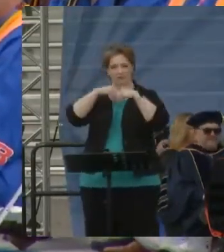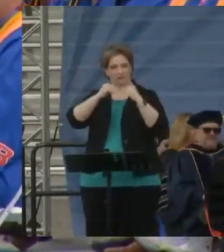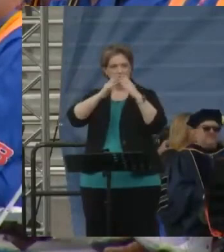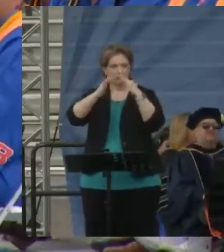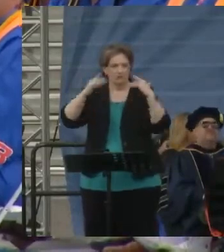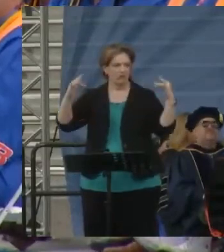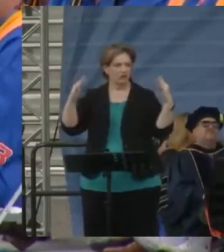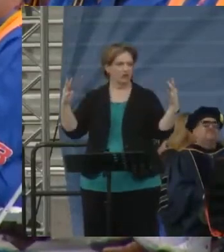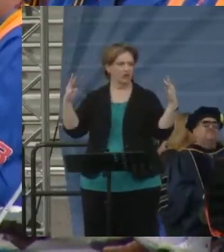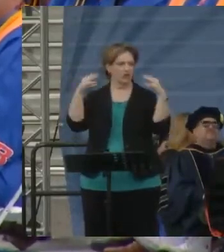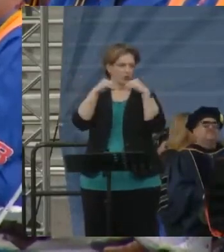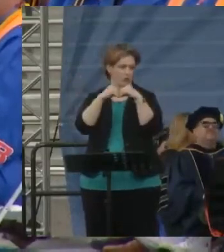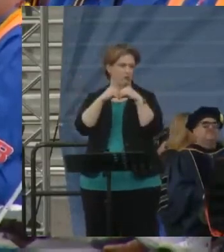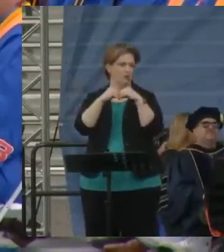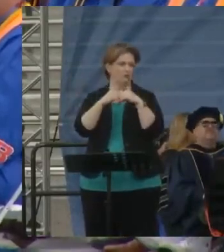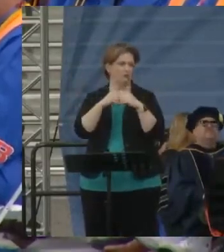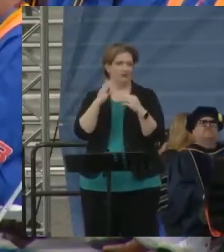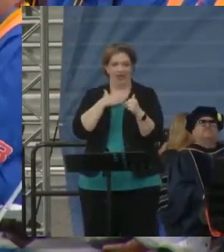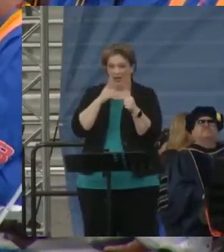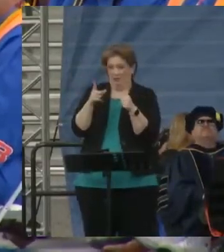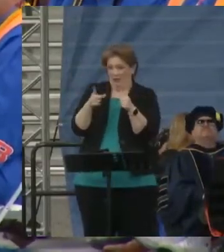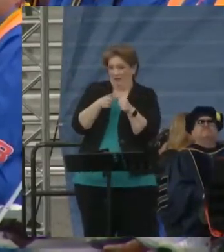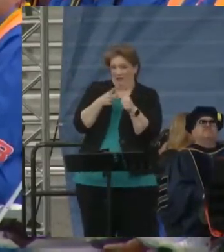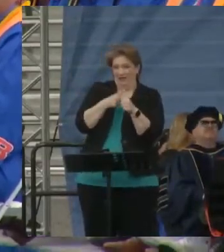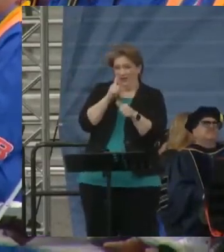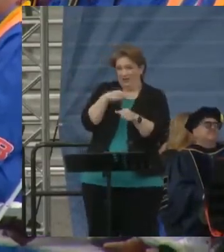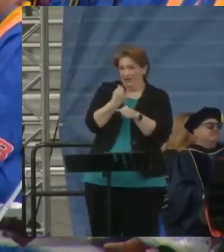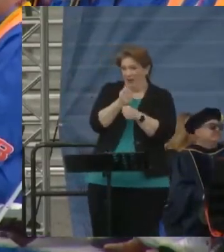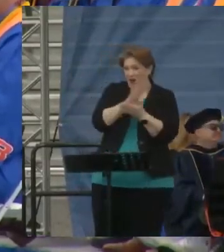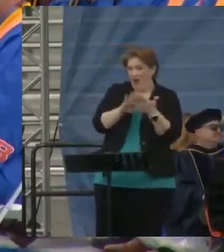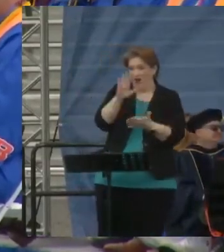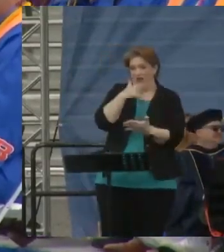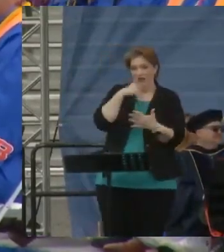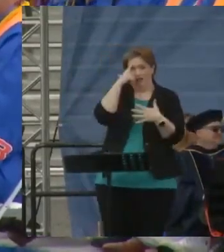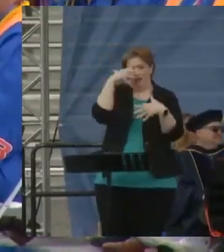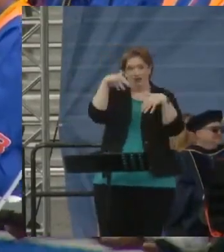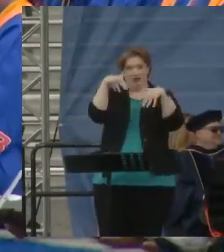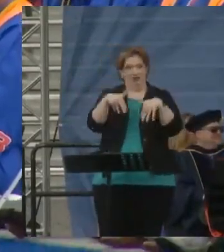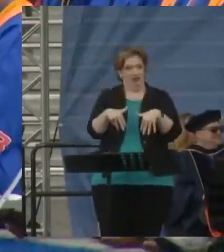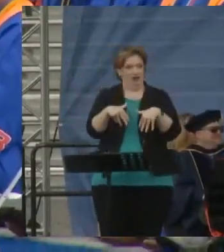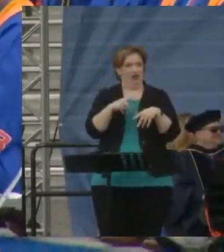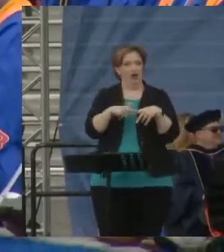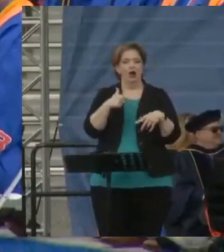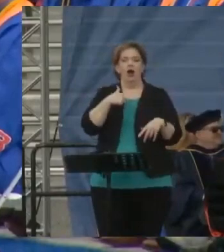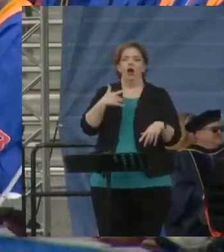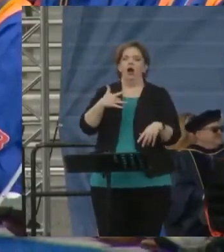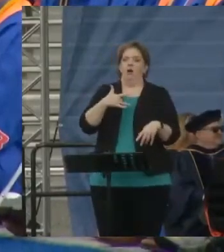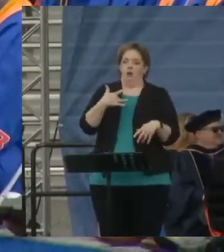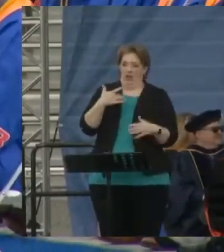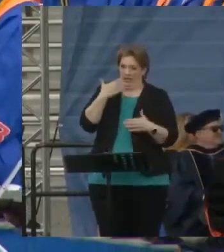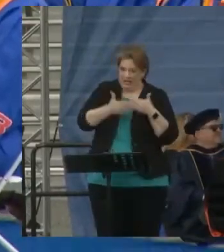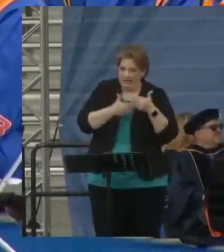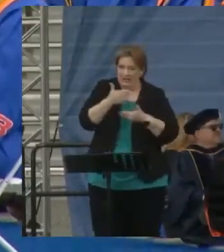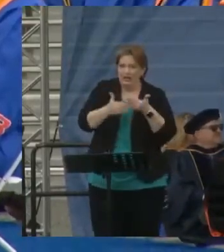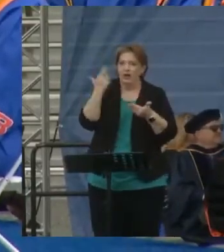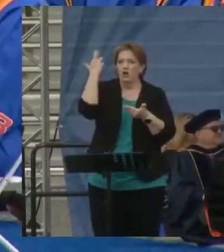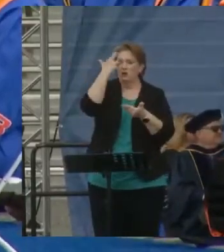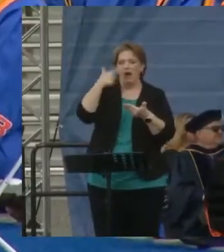first years in college were an absolute culture shock. But I was able to thrive because I felt included there.